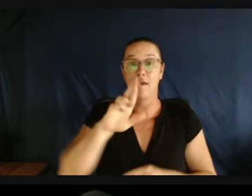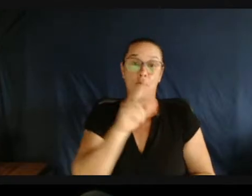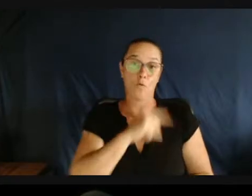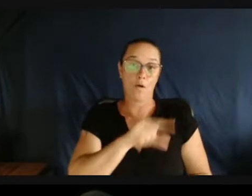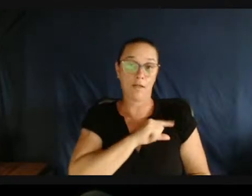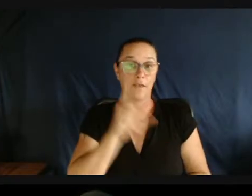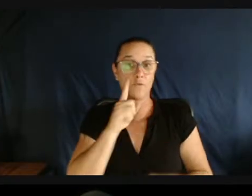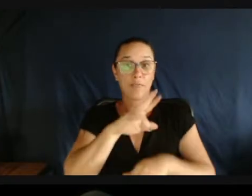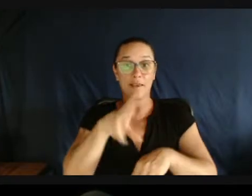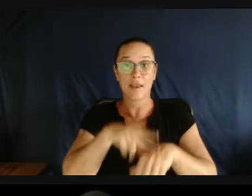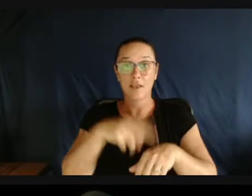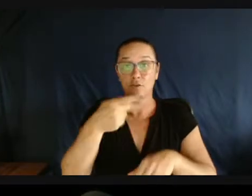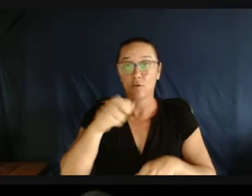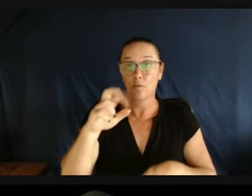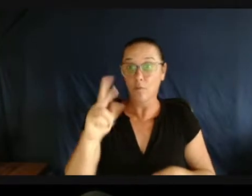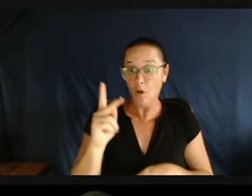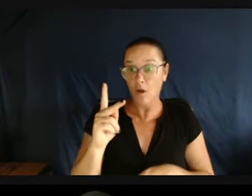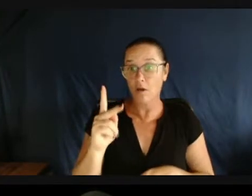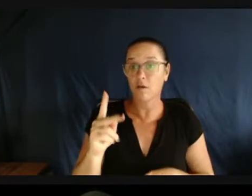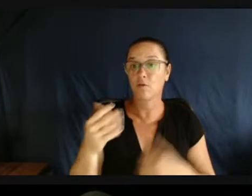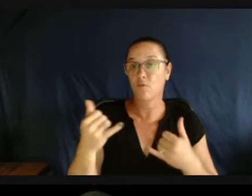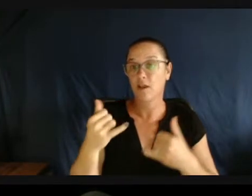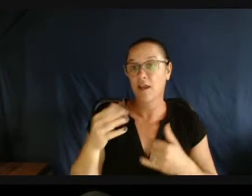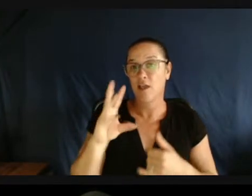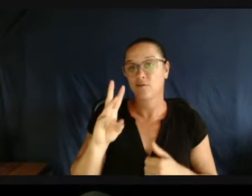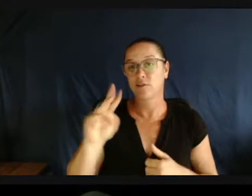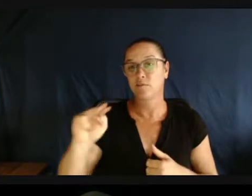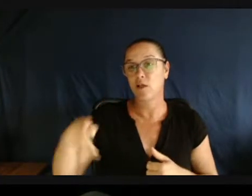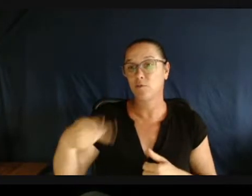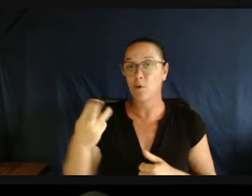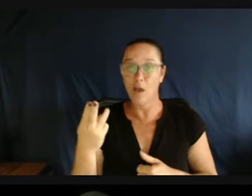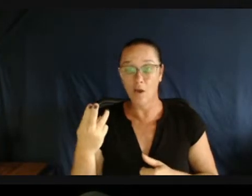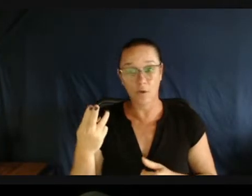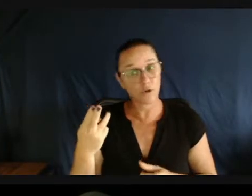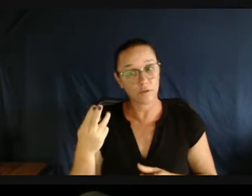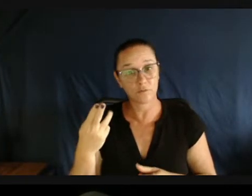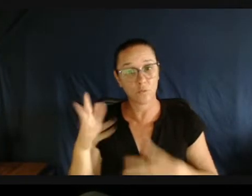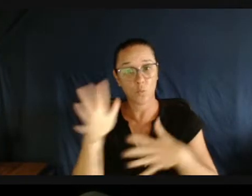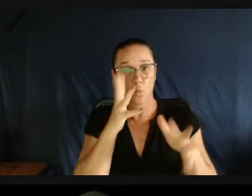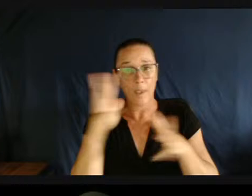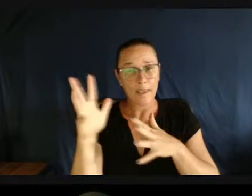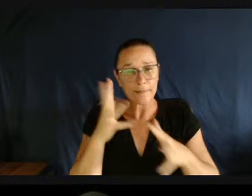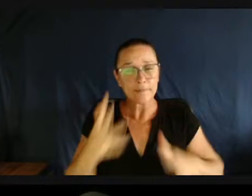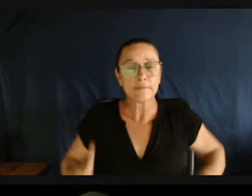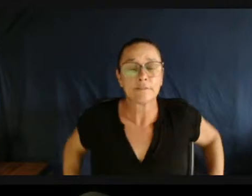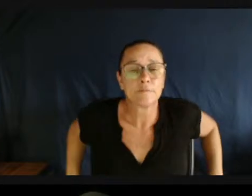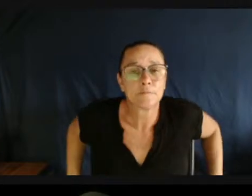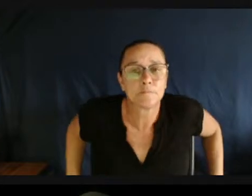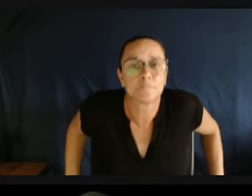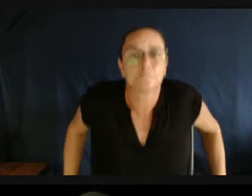conditions. Northeast winds at 6 miles an hour, 3 meters per second, which is